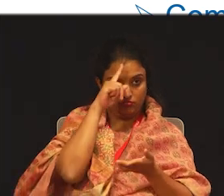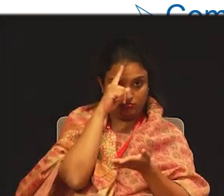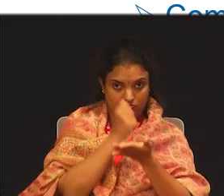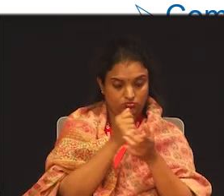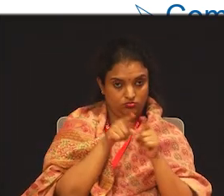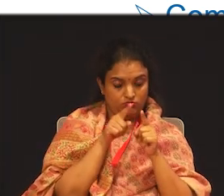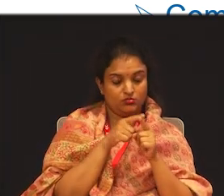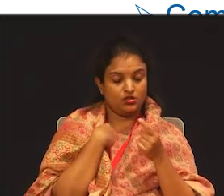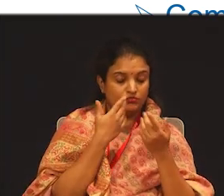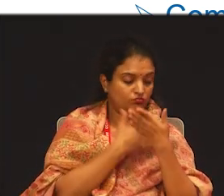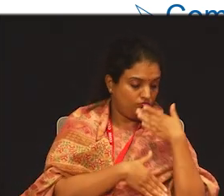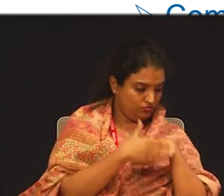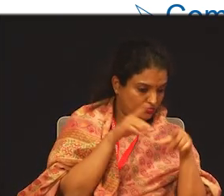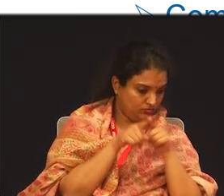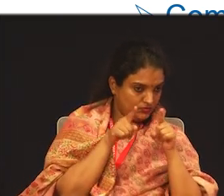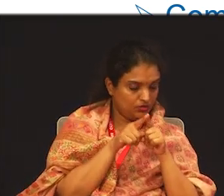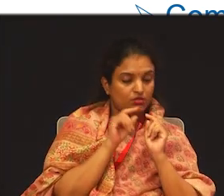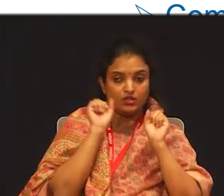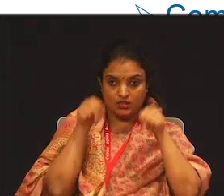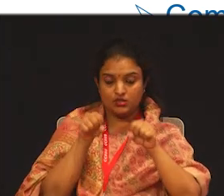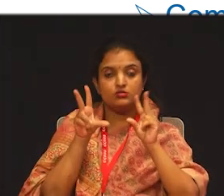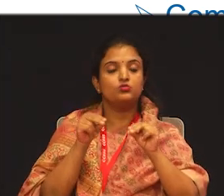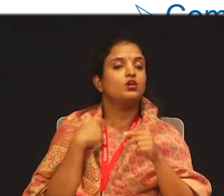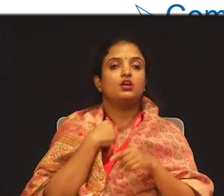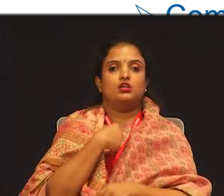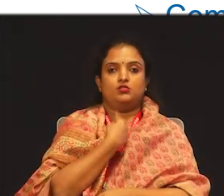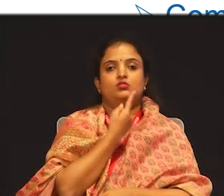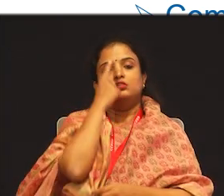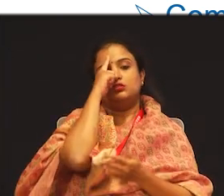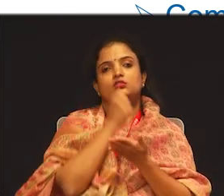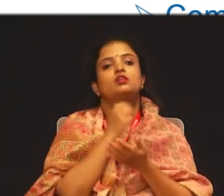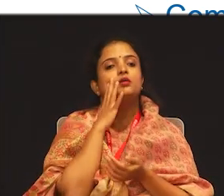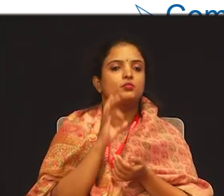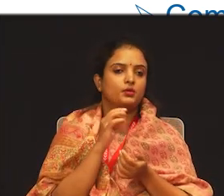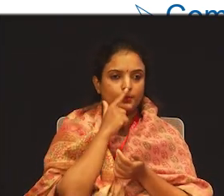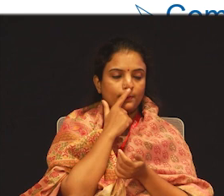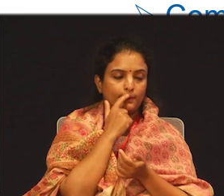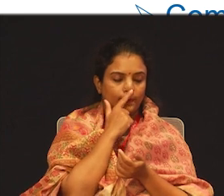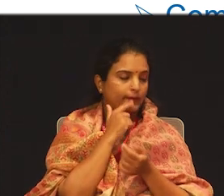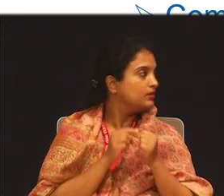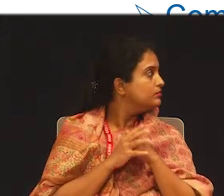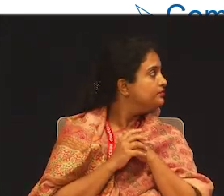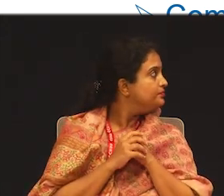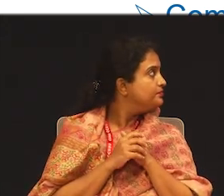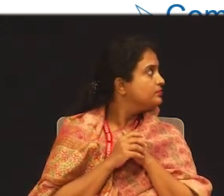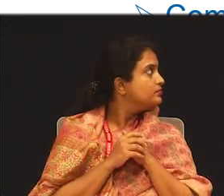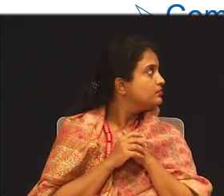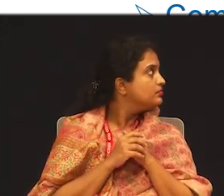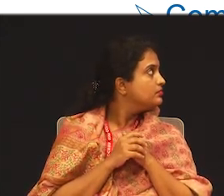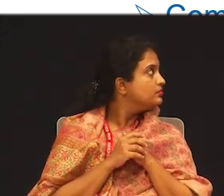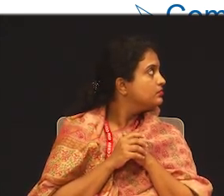disability a handicap or not. Next is mainstreaming, inclusion,